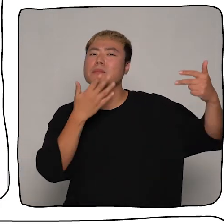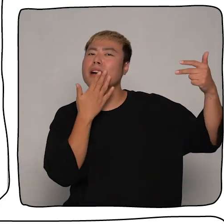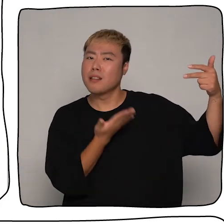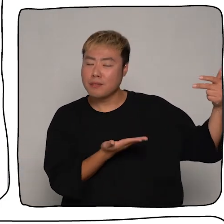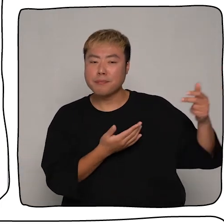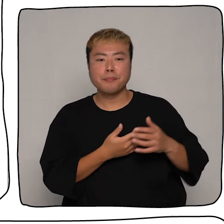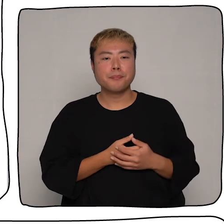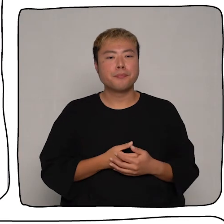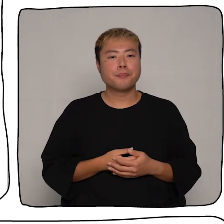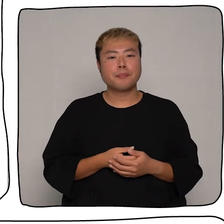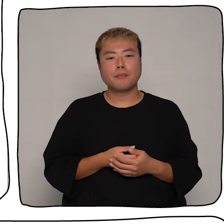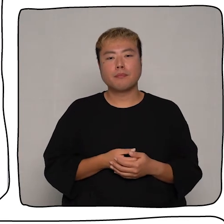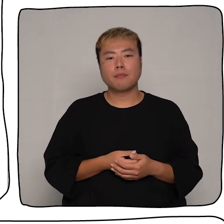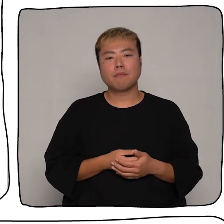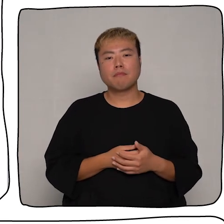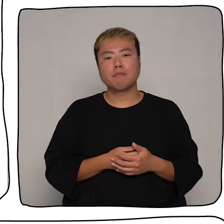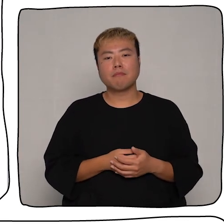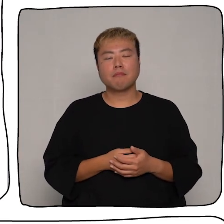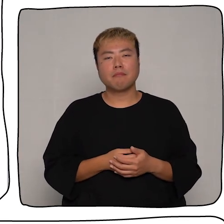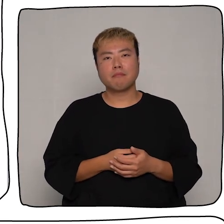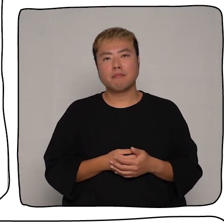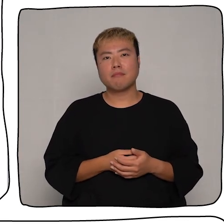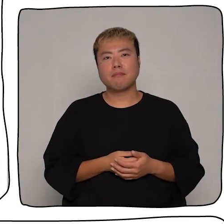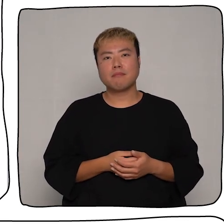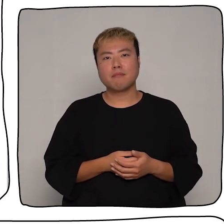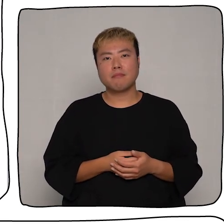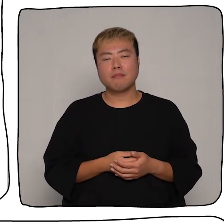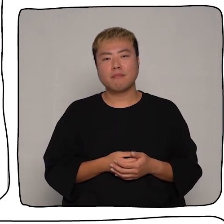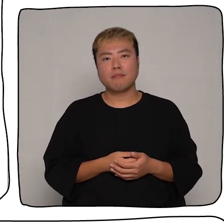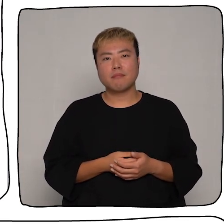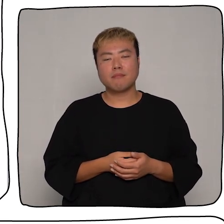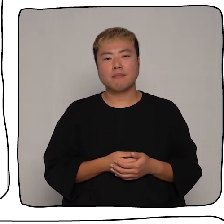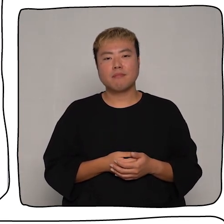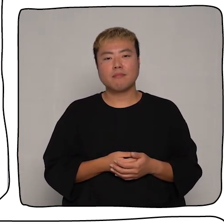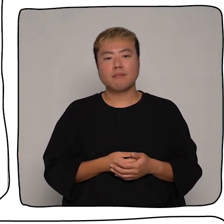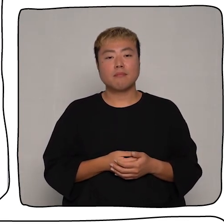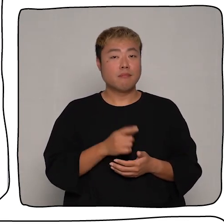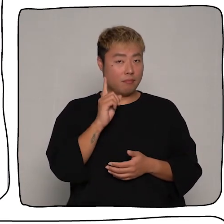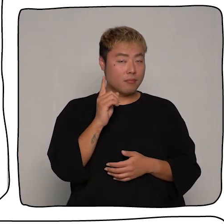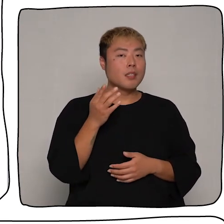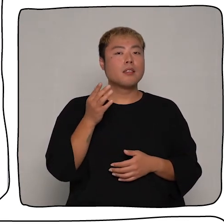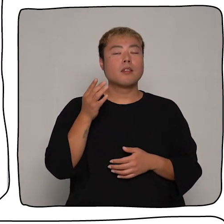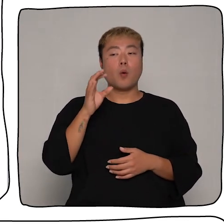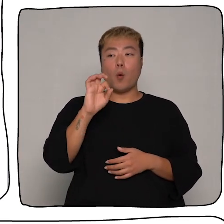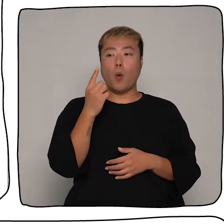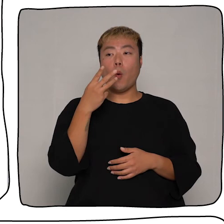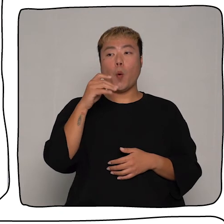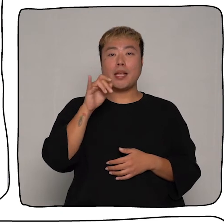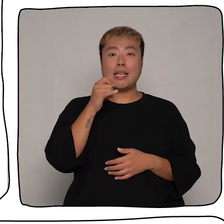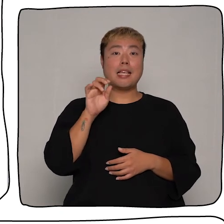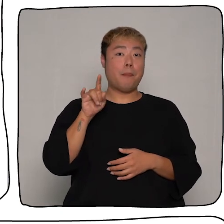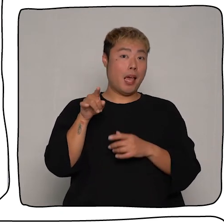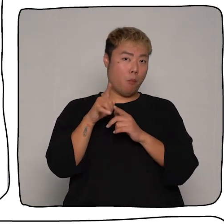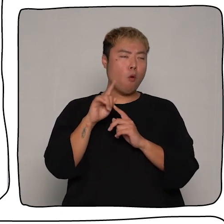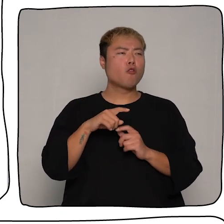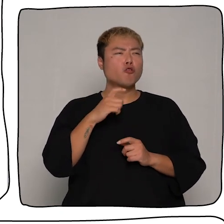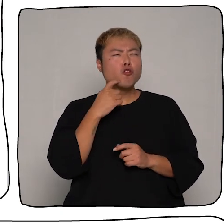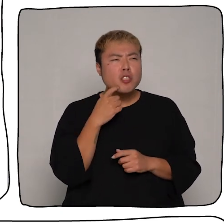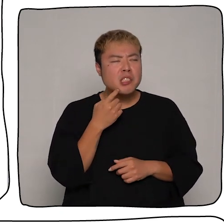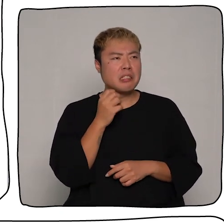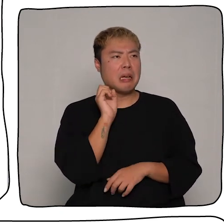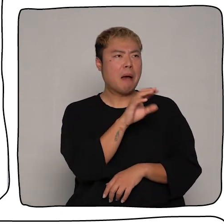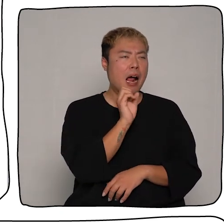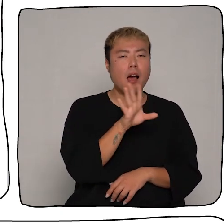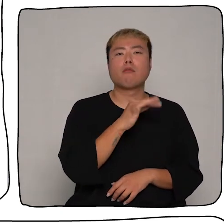to do and you have to have something to say. But with orihime, you don't have to talk.